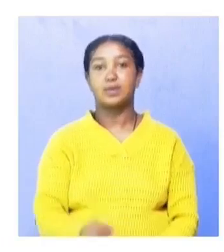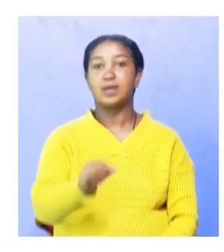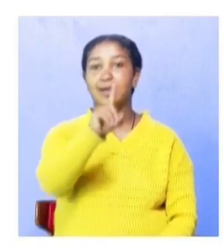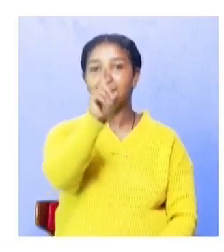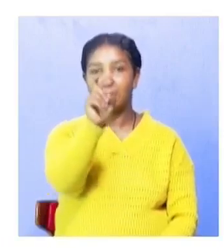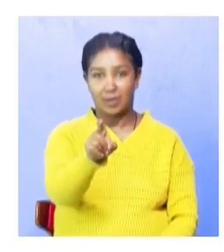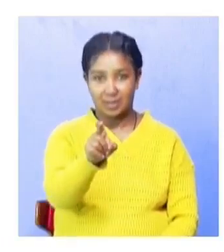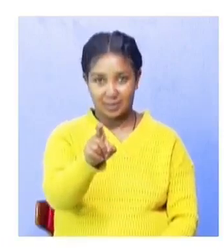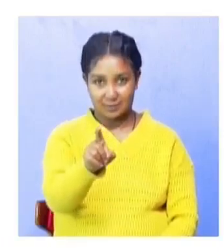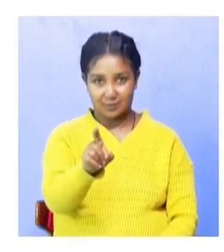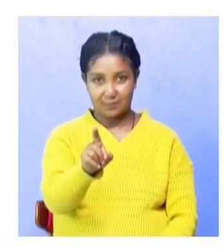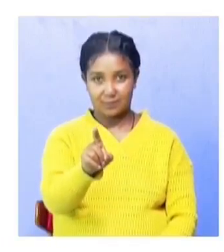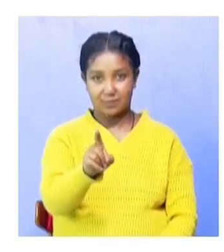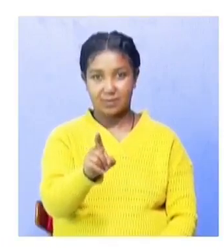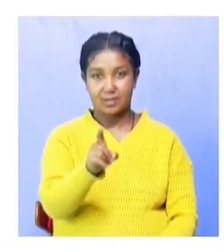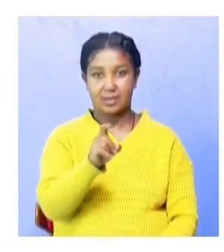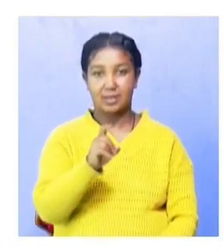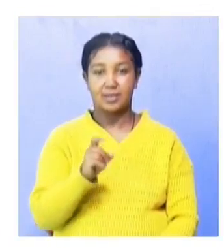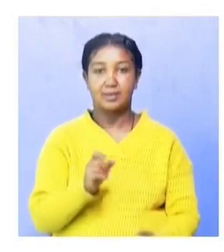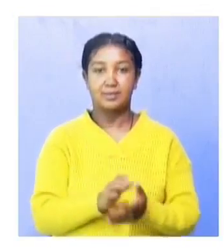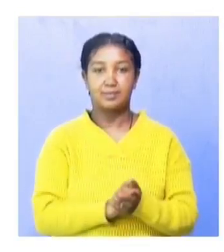Interrogative in